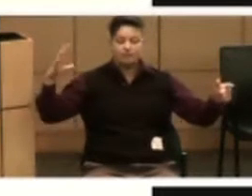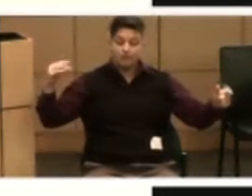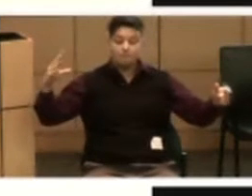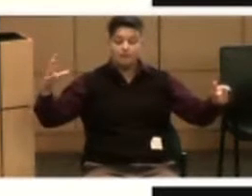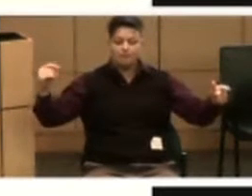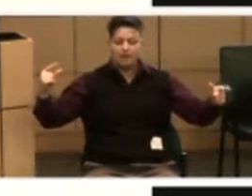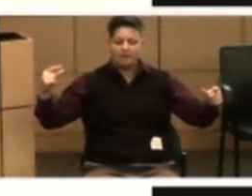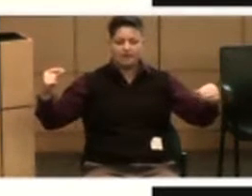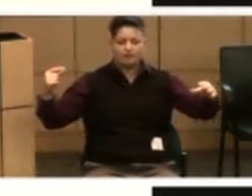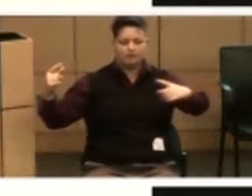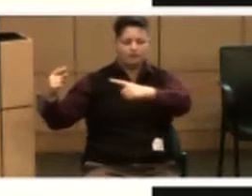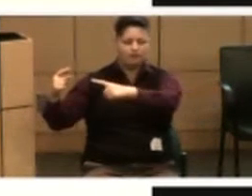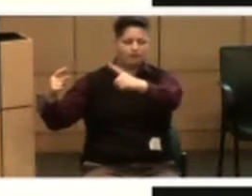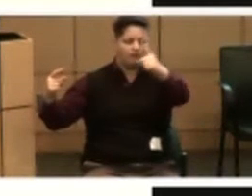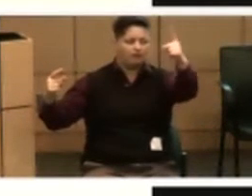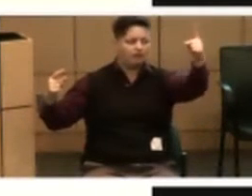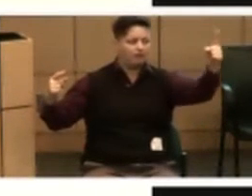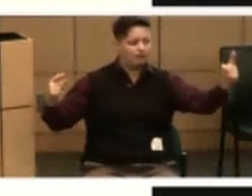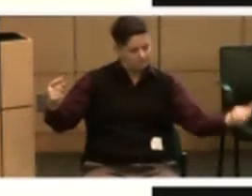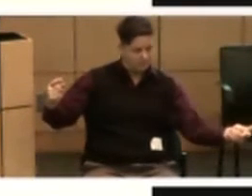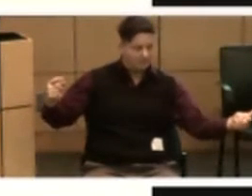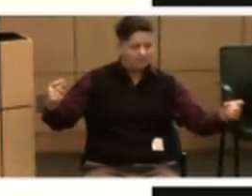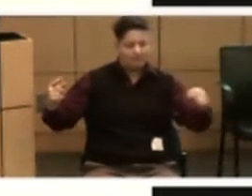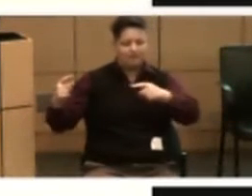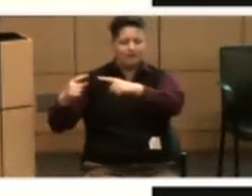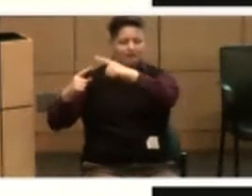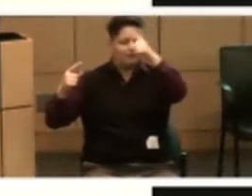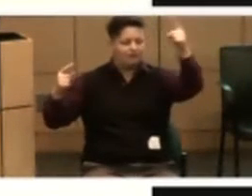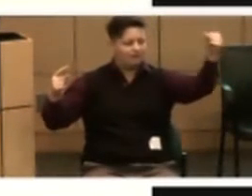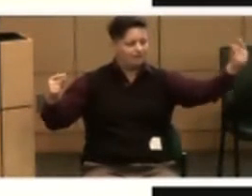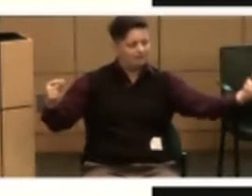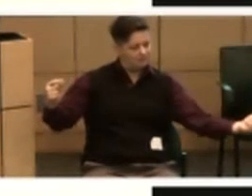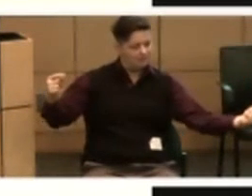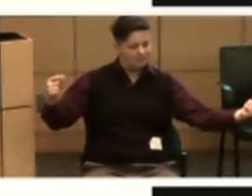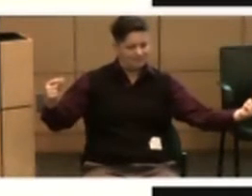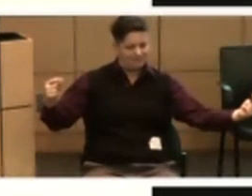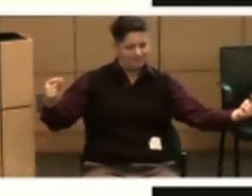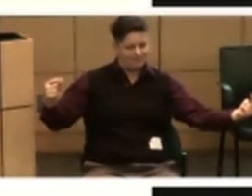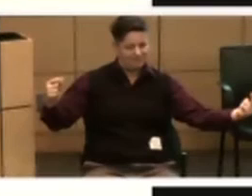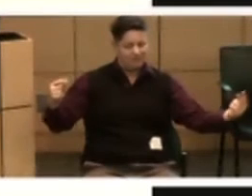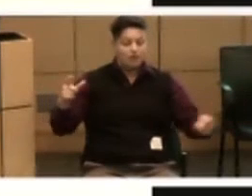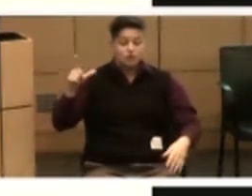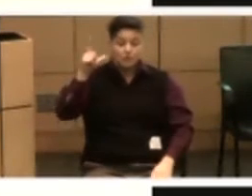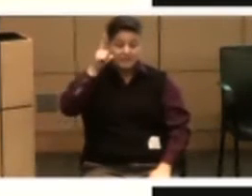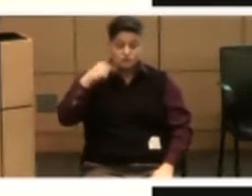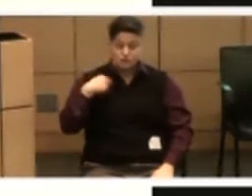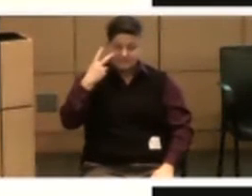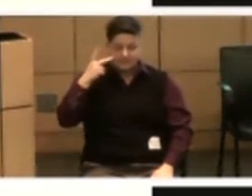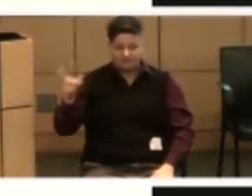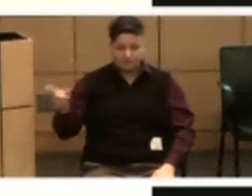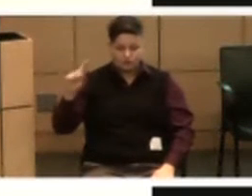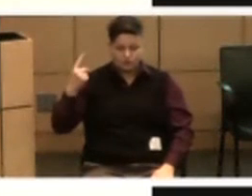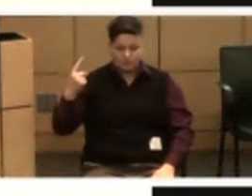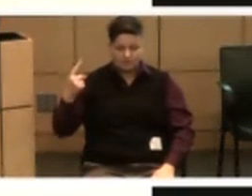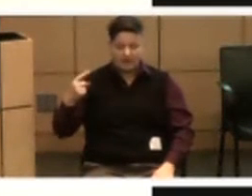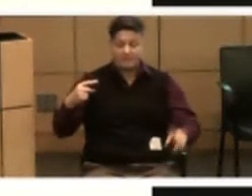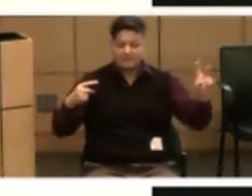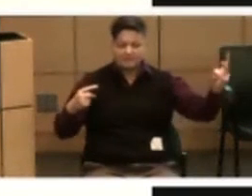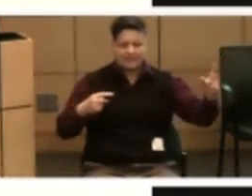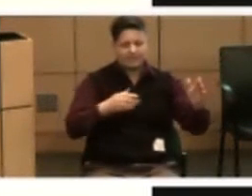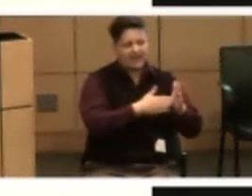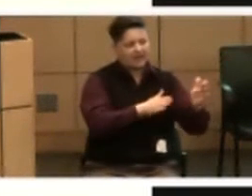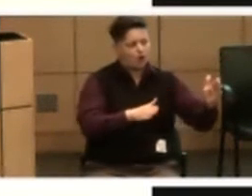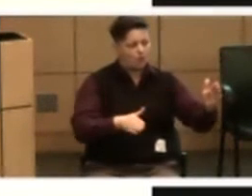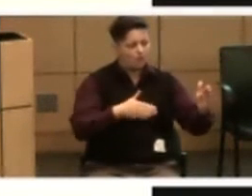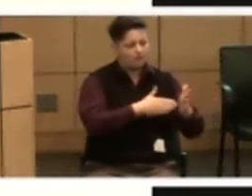later. And what happens in this case is that listeners only perceive the first sound. They suppress the second one, as long